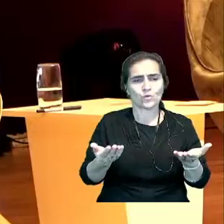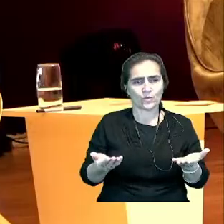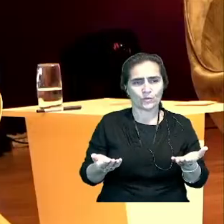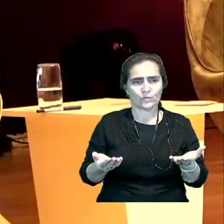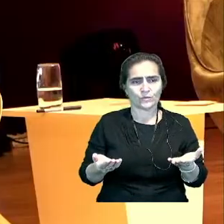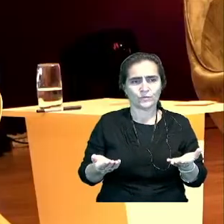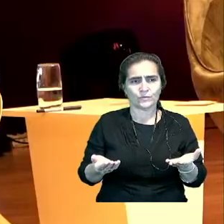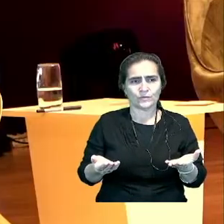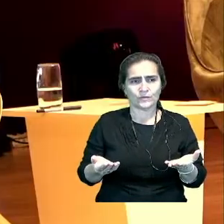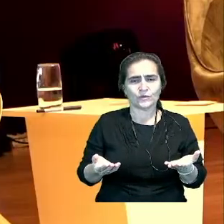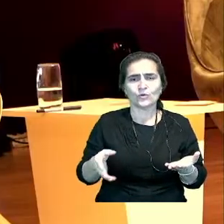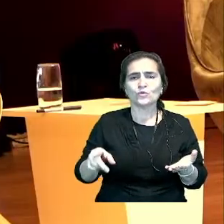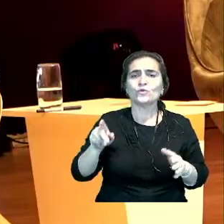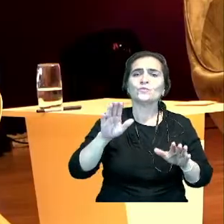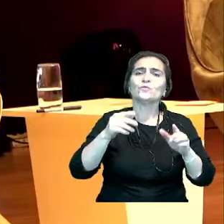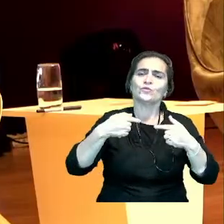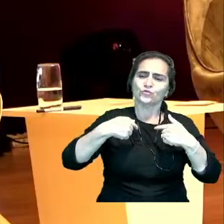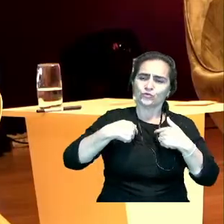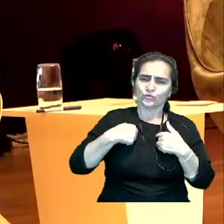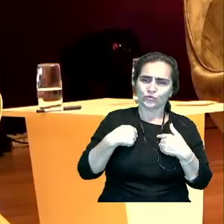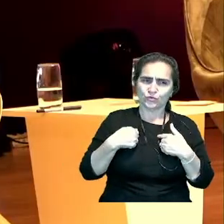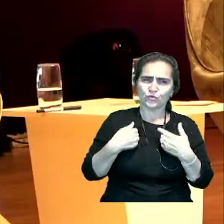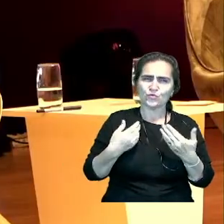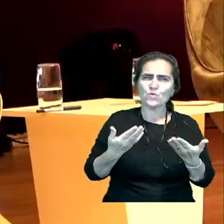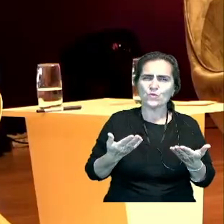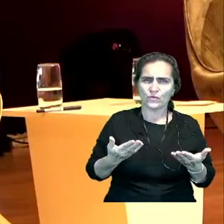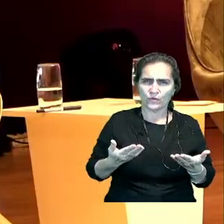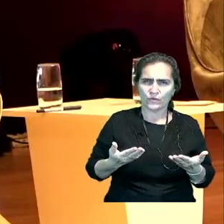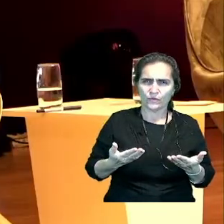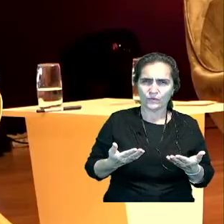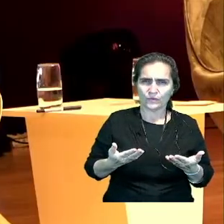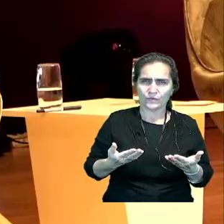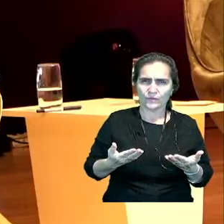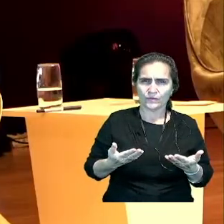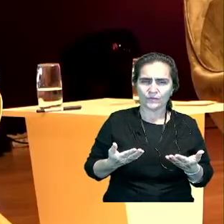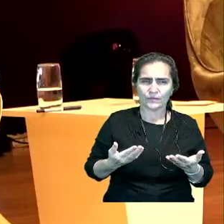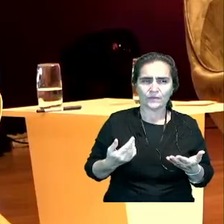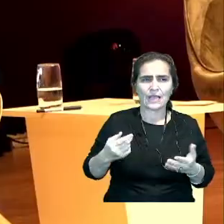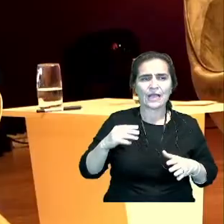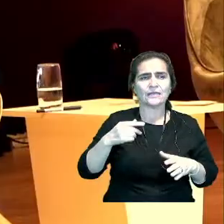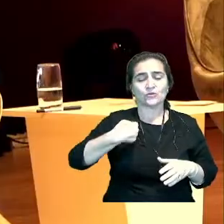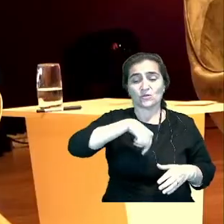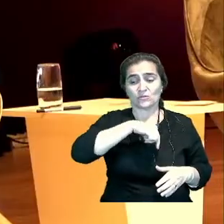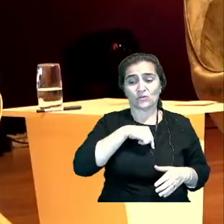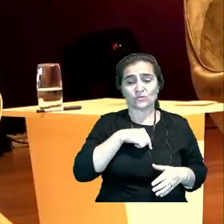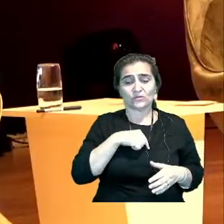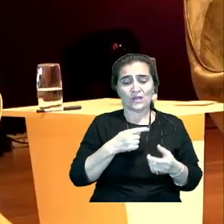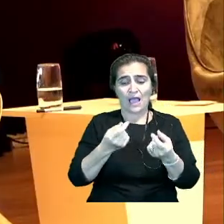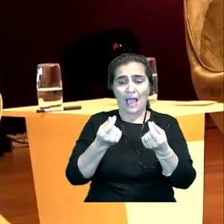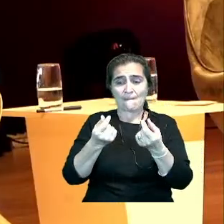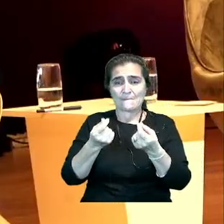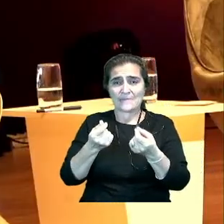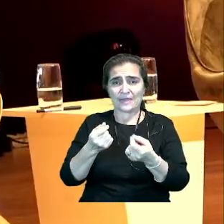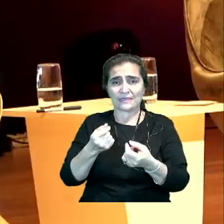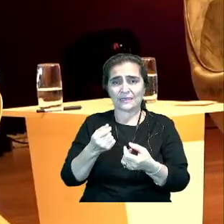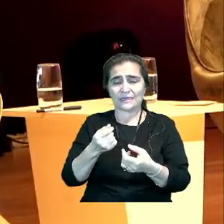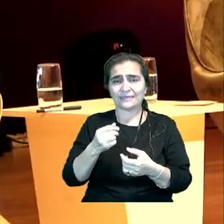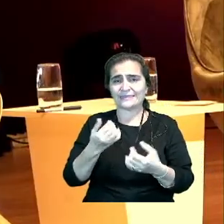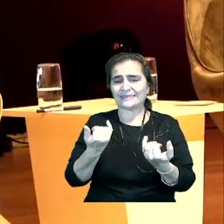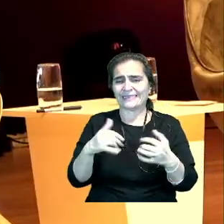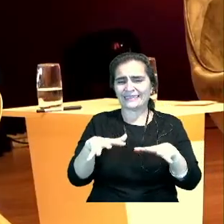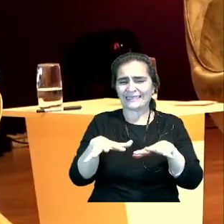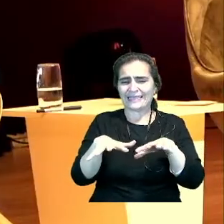you, look at the strength of the words. Economy. We became selfish. We